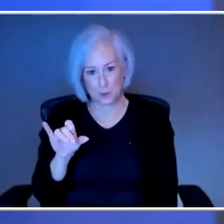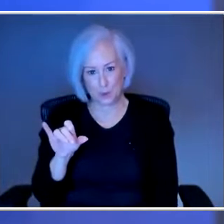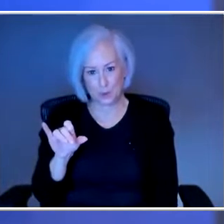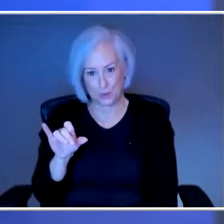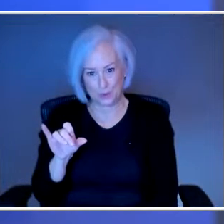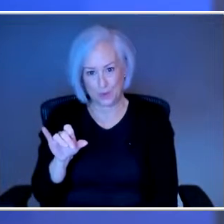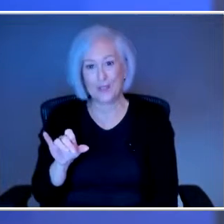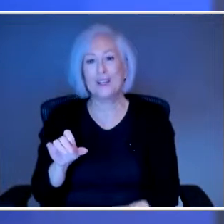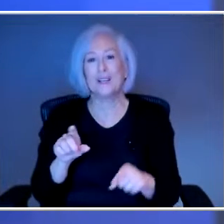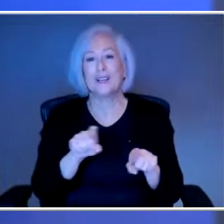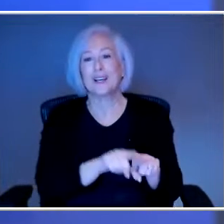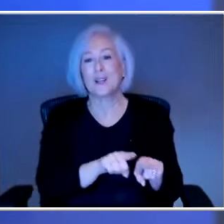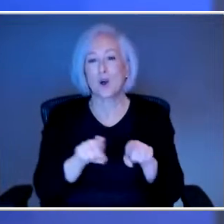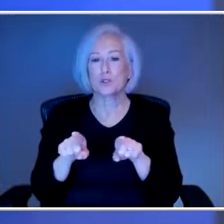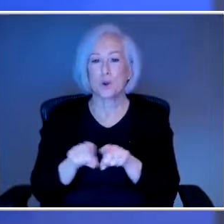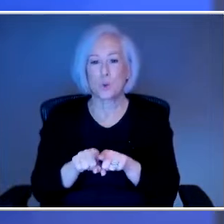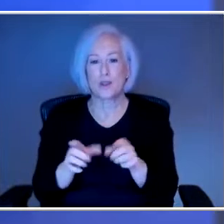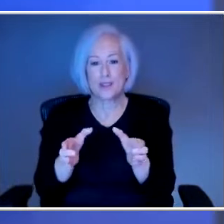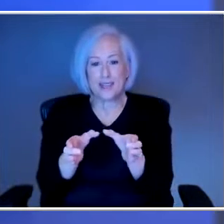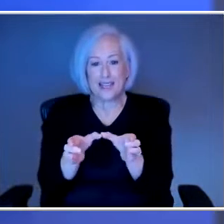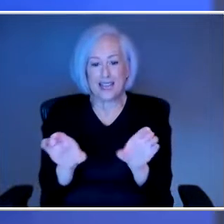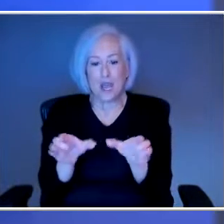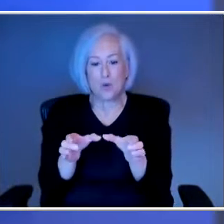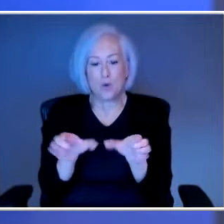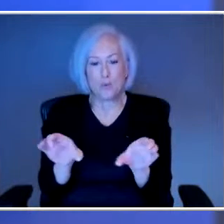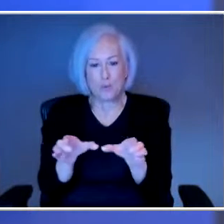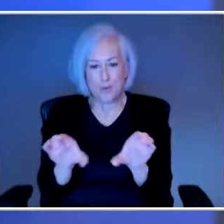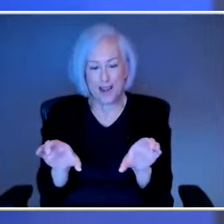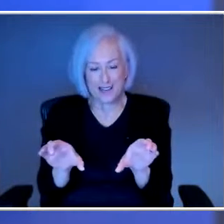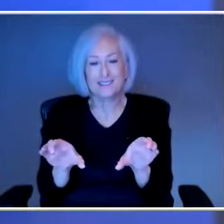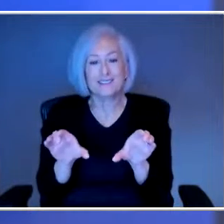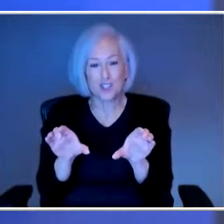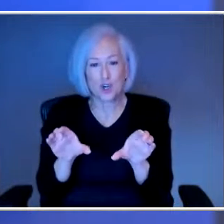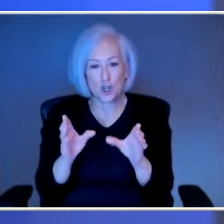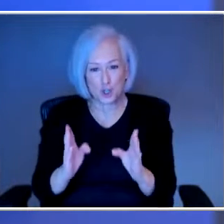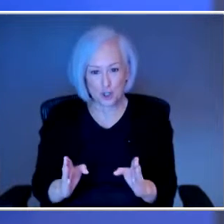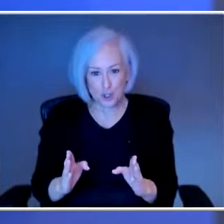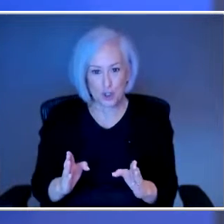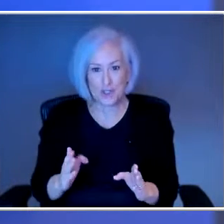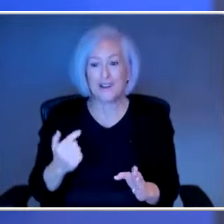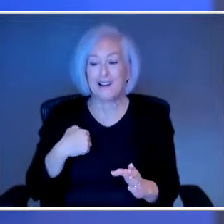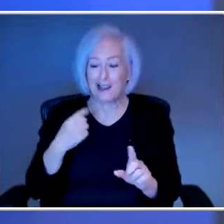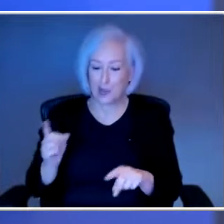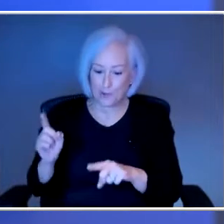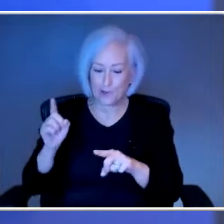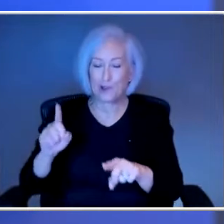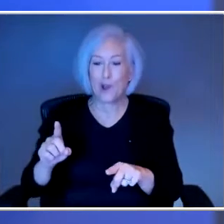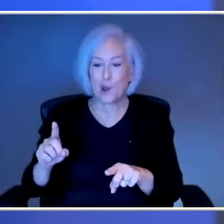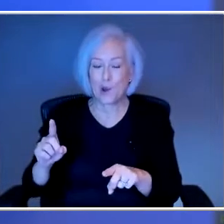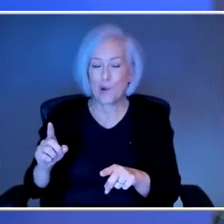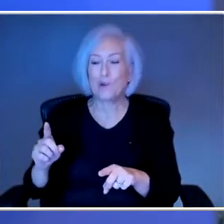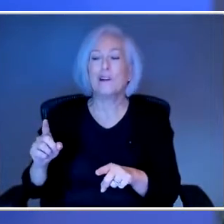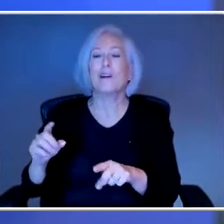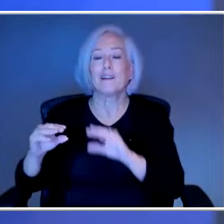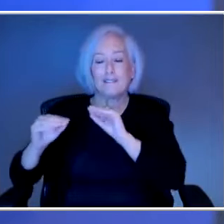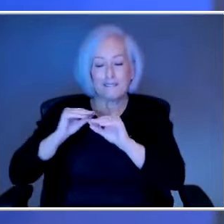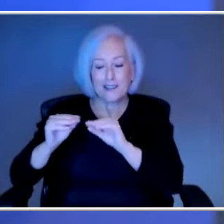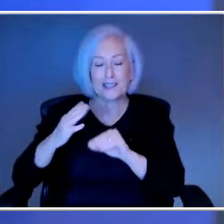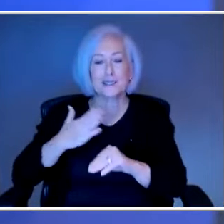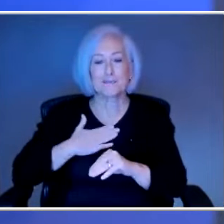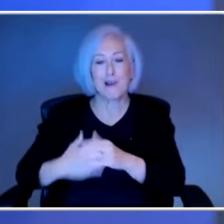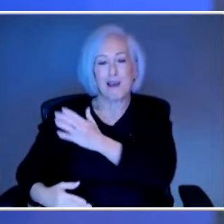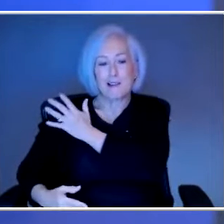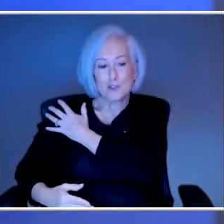chiropractic, which is what I did about it. I'd go back and get my arm reset and so